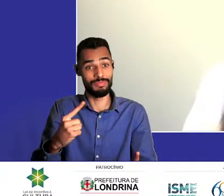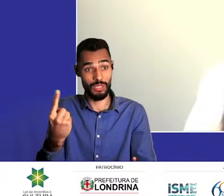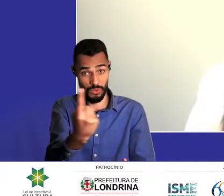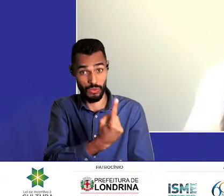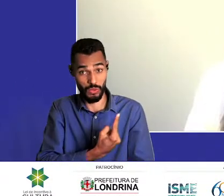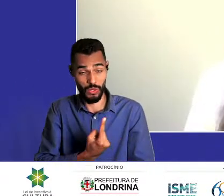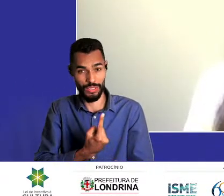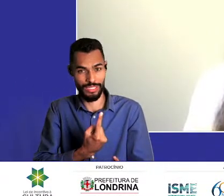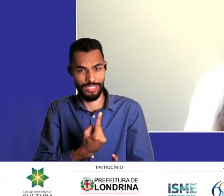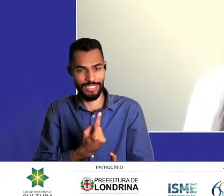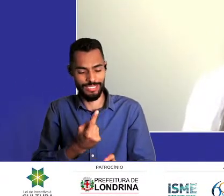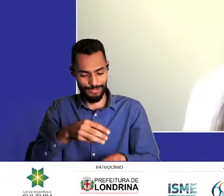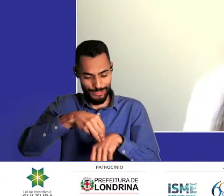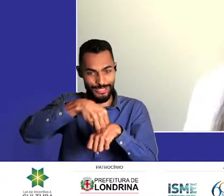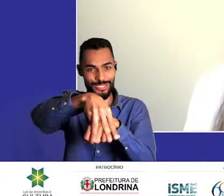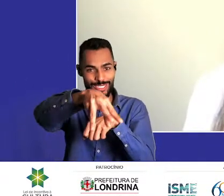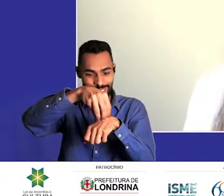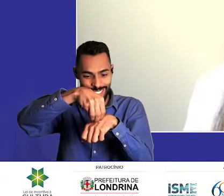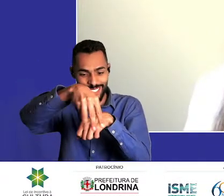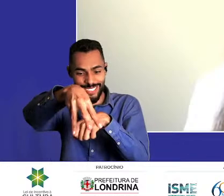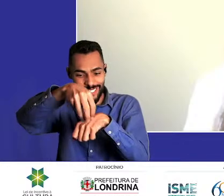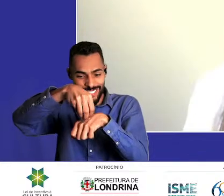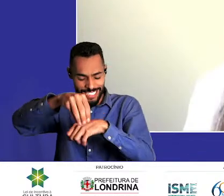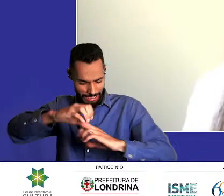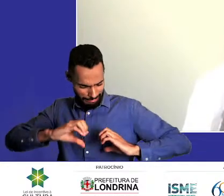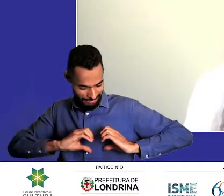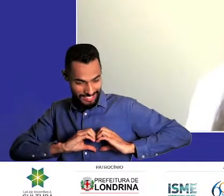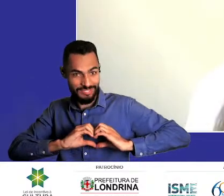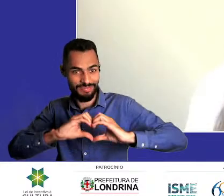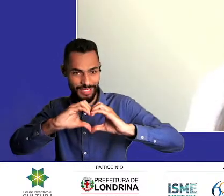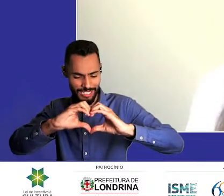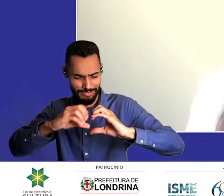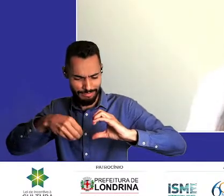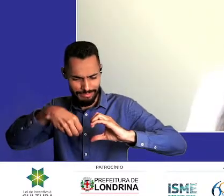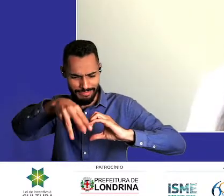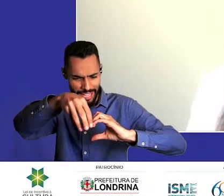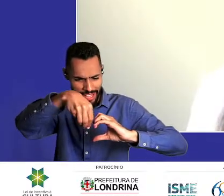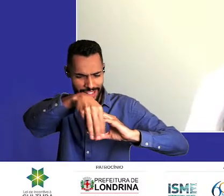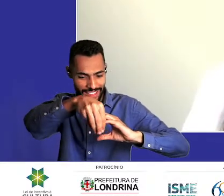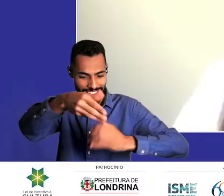with all our partnering associations in Brazil.